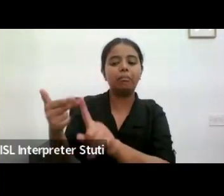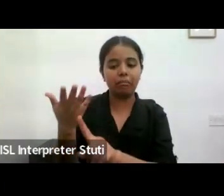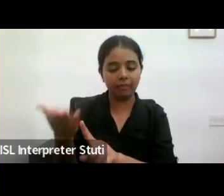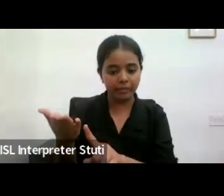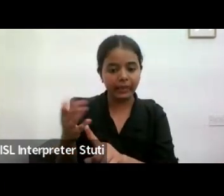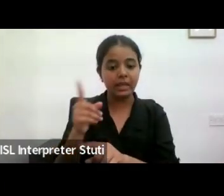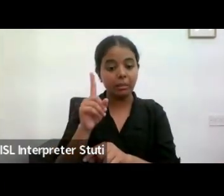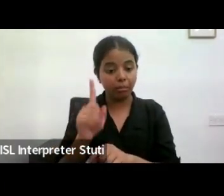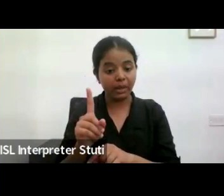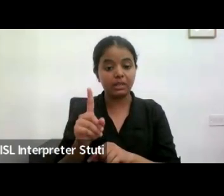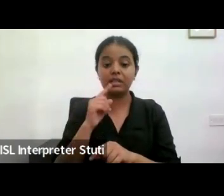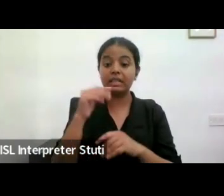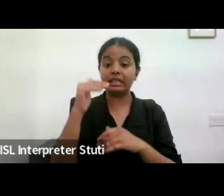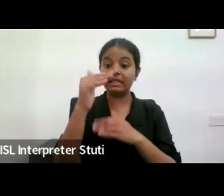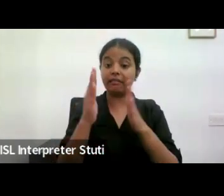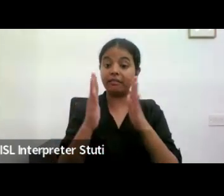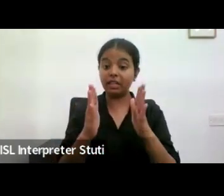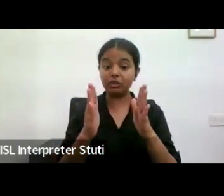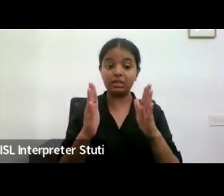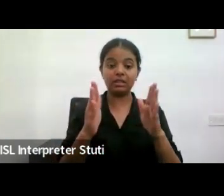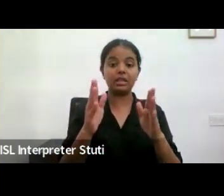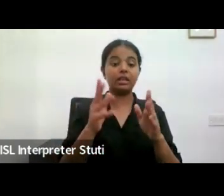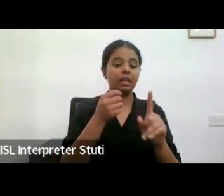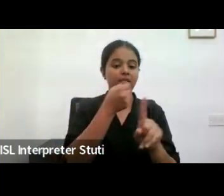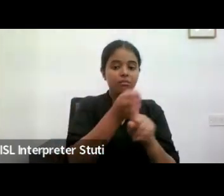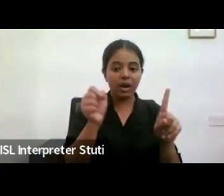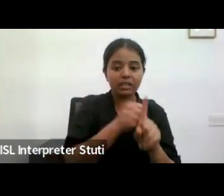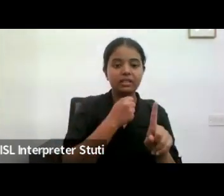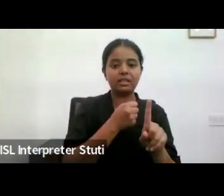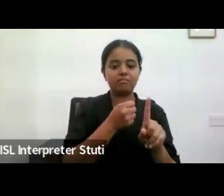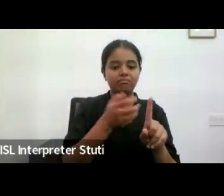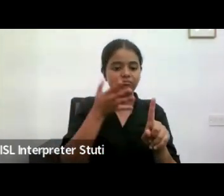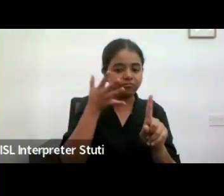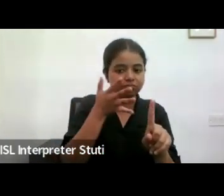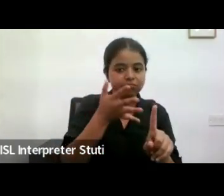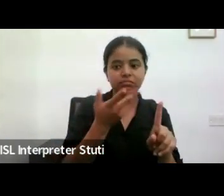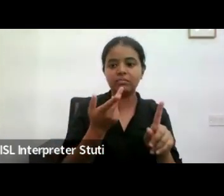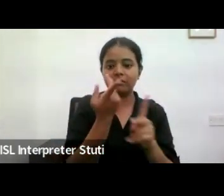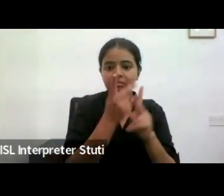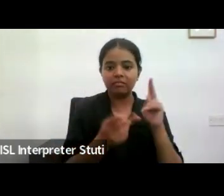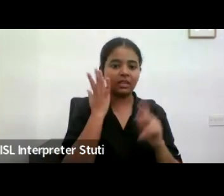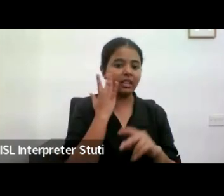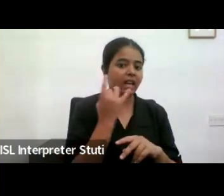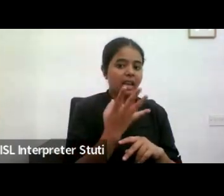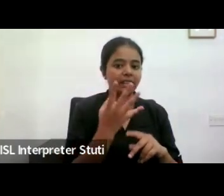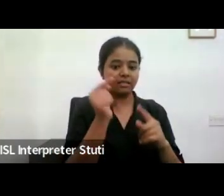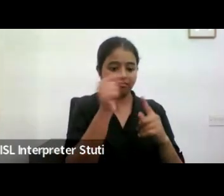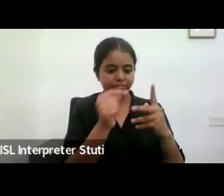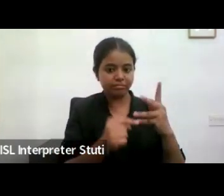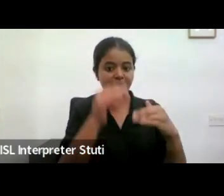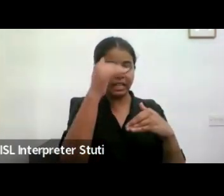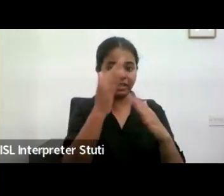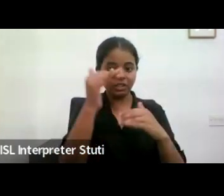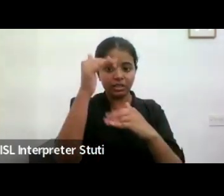is a definition of what is violence, abuse, exploitation, neglect, and concealment of children with